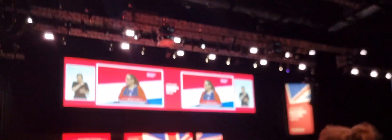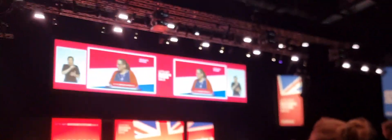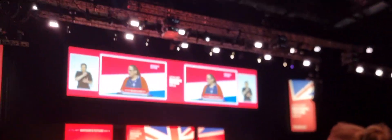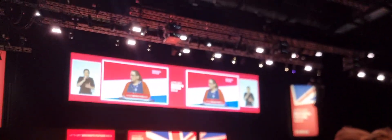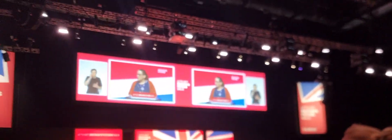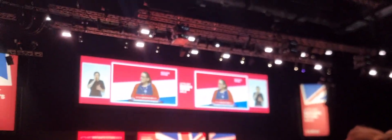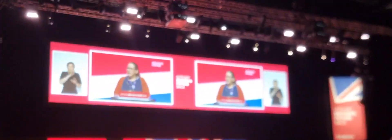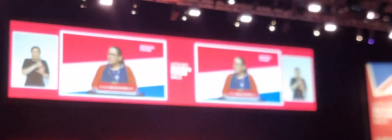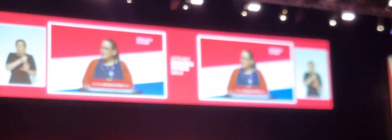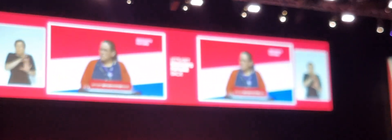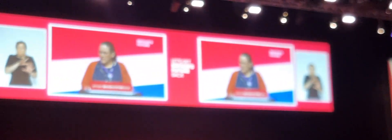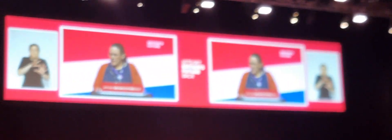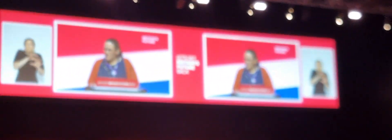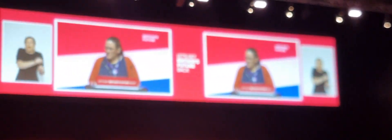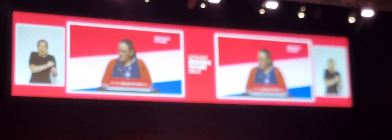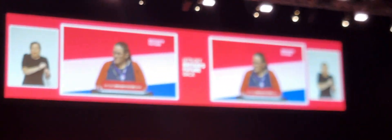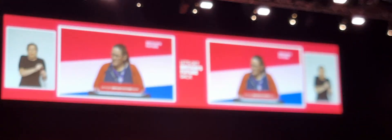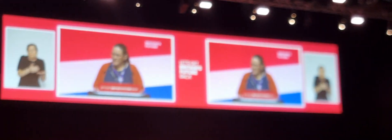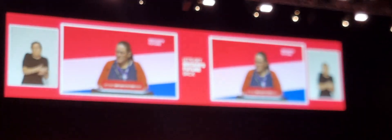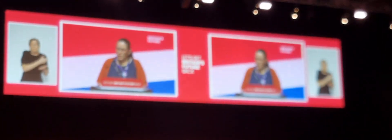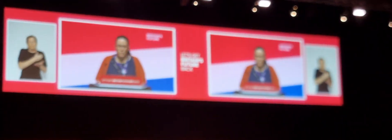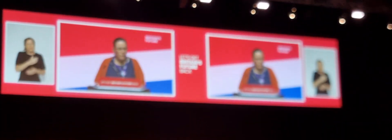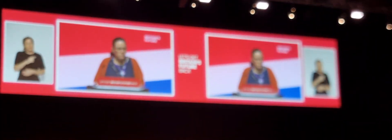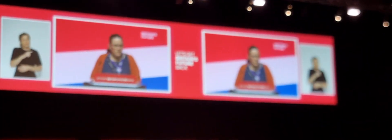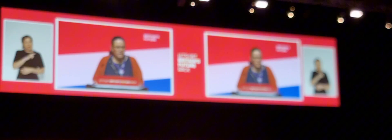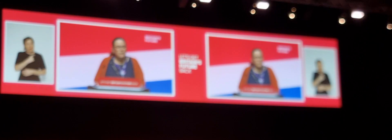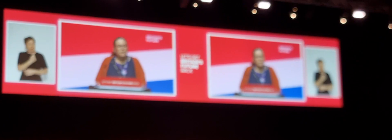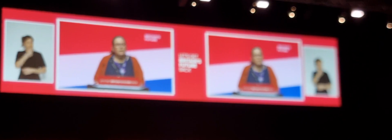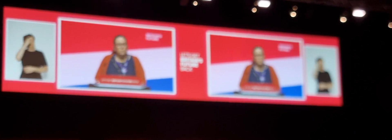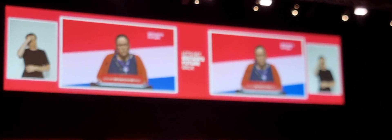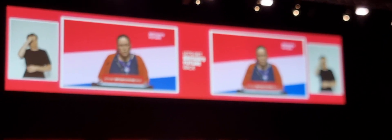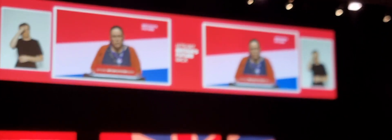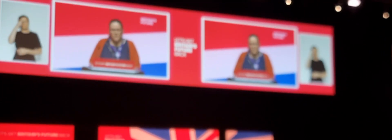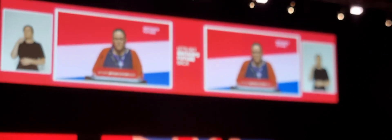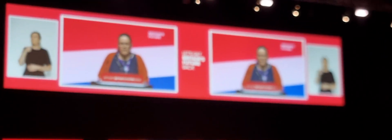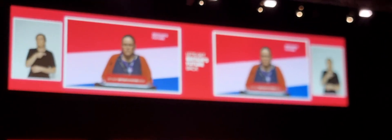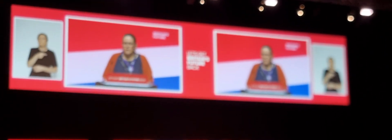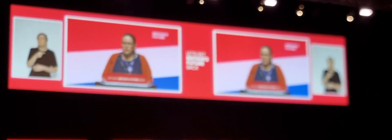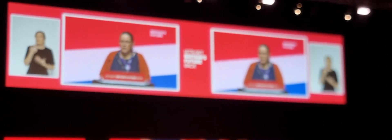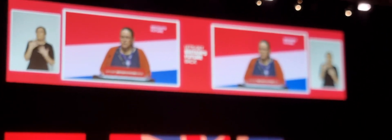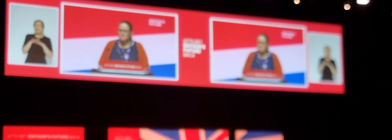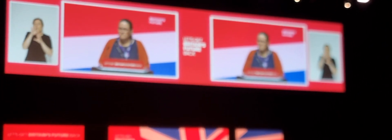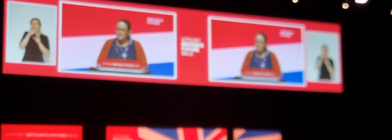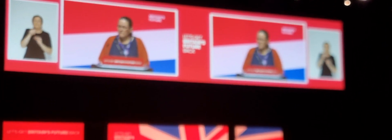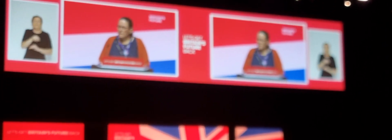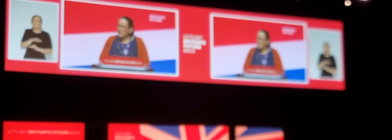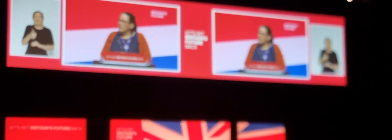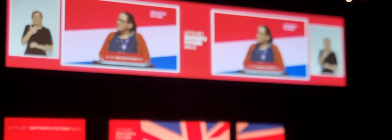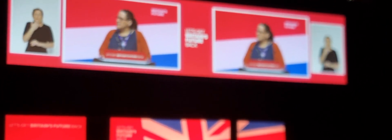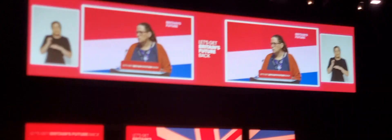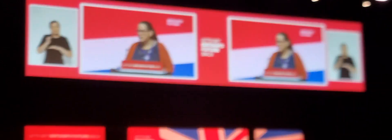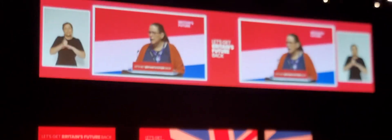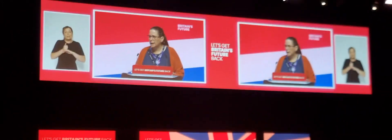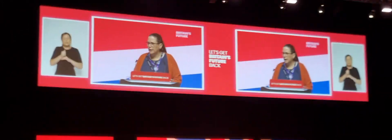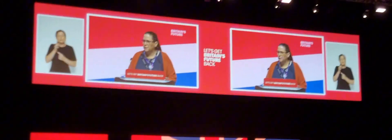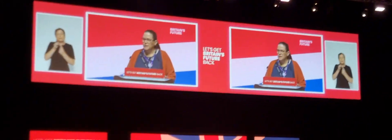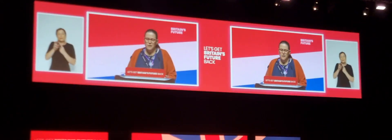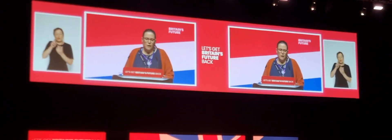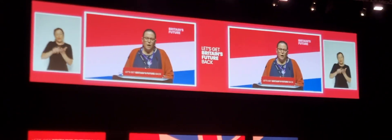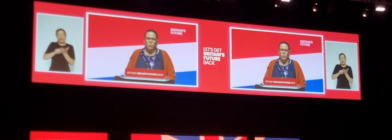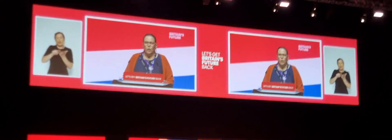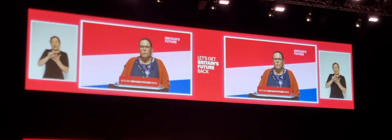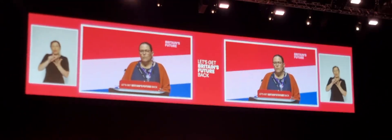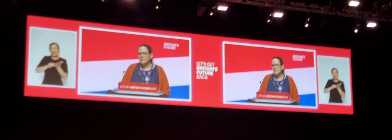bed because the headmistress had said, and I quote, he wasn't good enough for mainstream education. And since then, I've